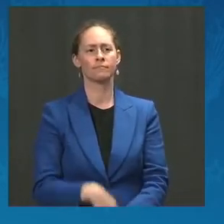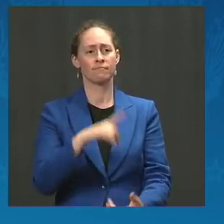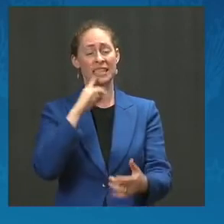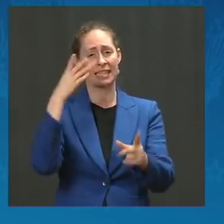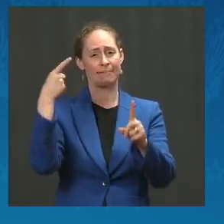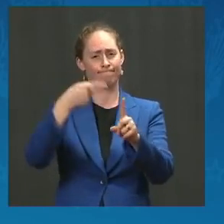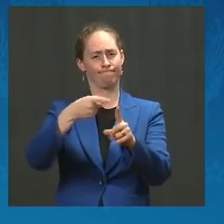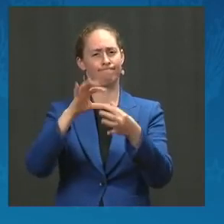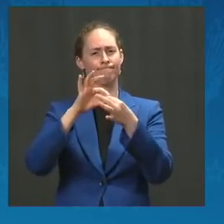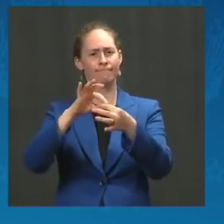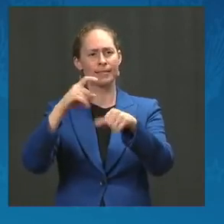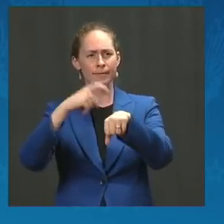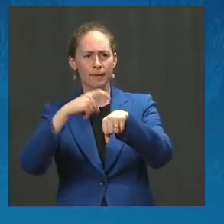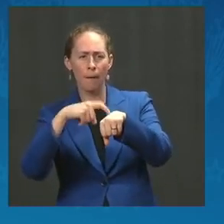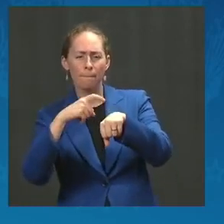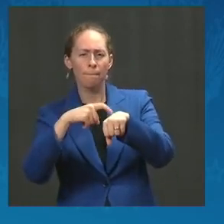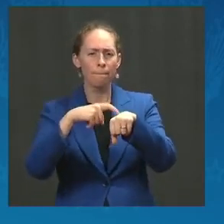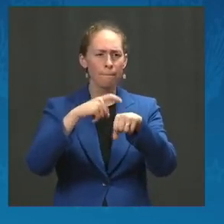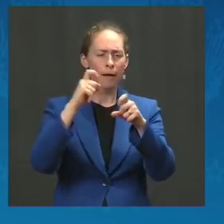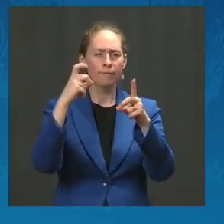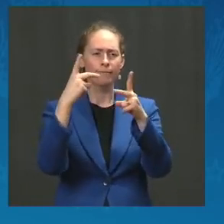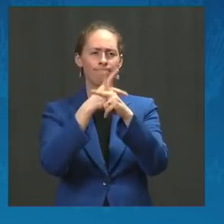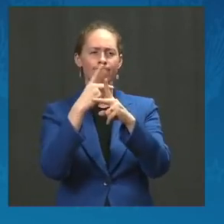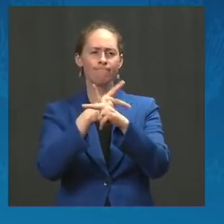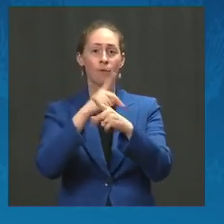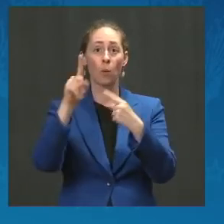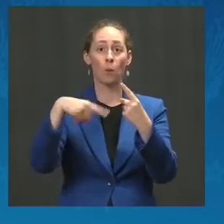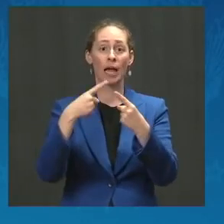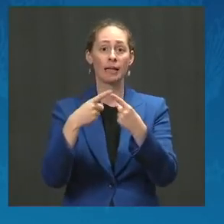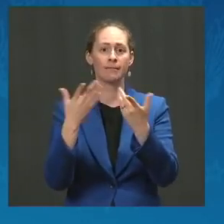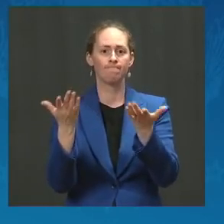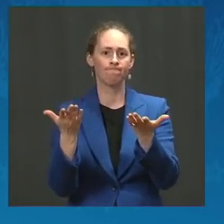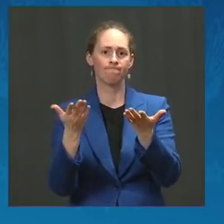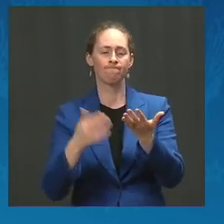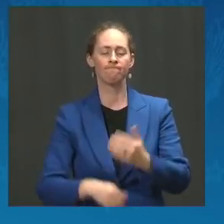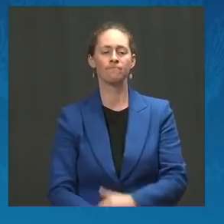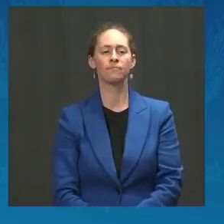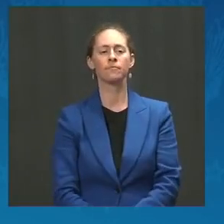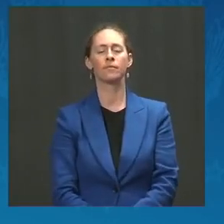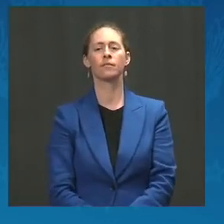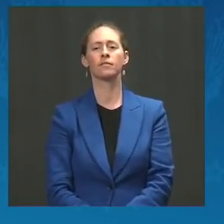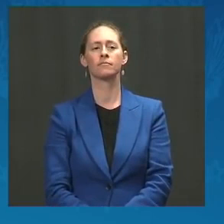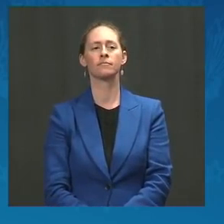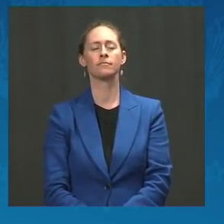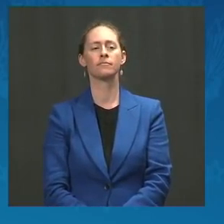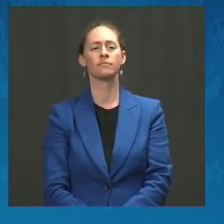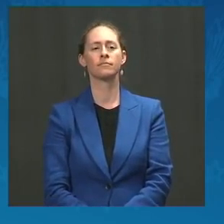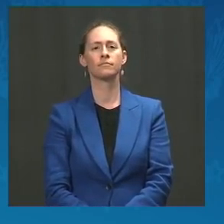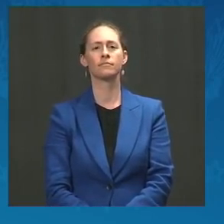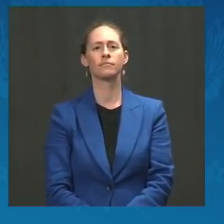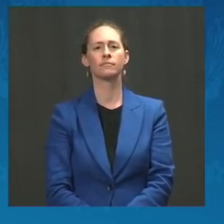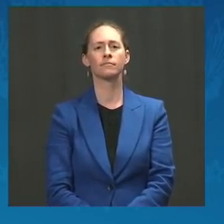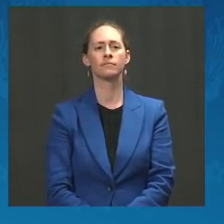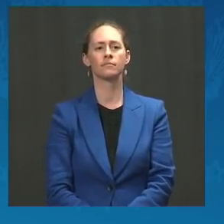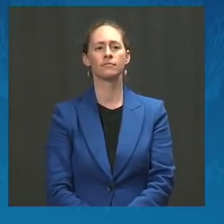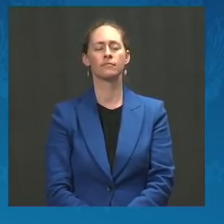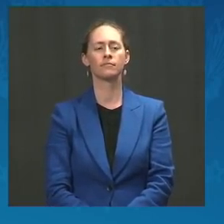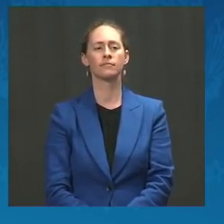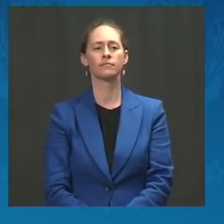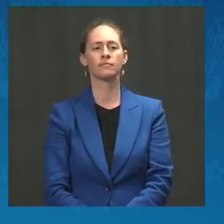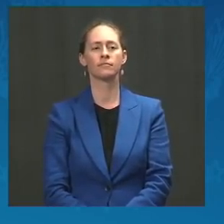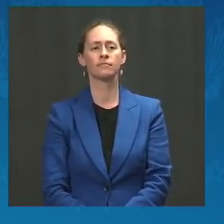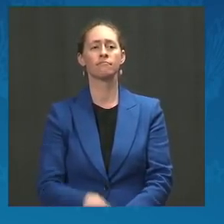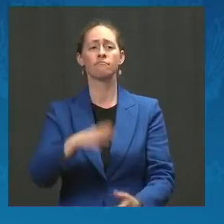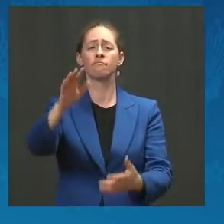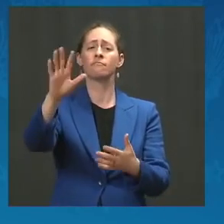think it's going to happen. But look, the one thing that you all are being politely and